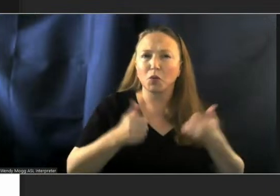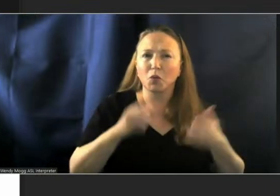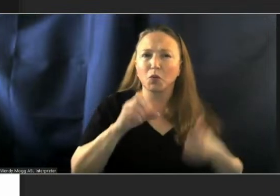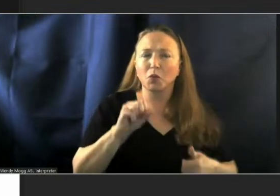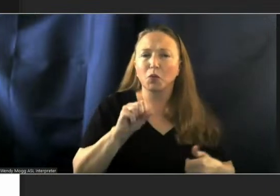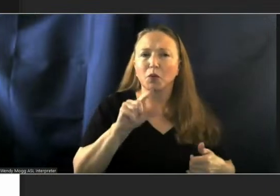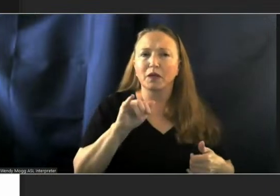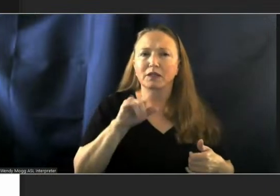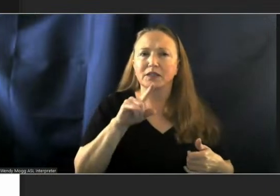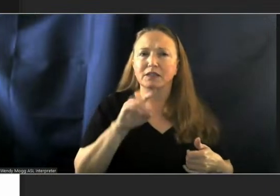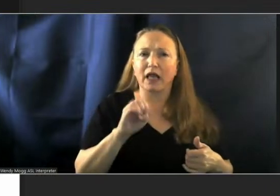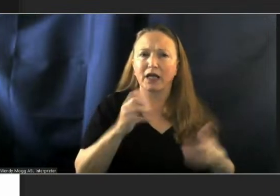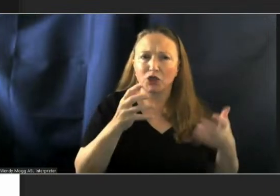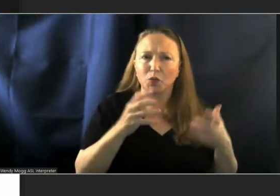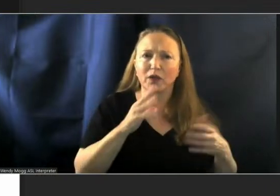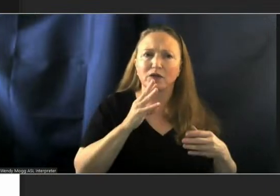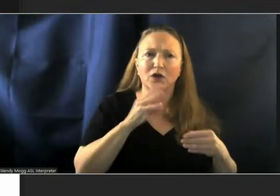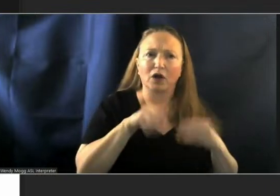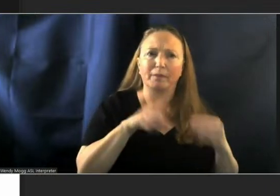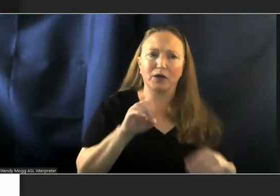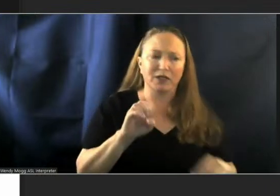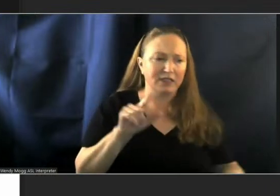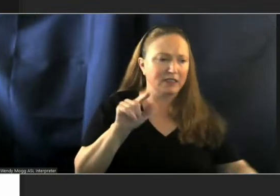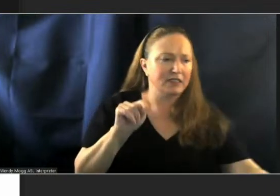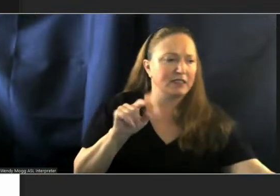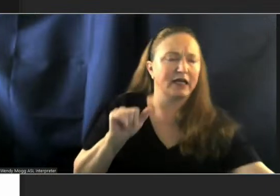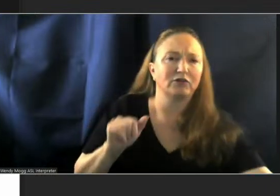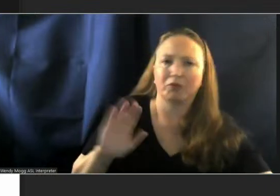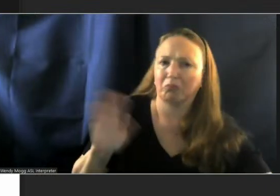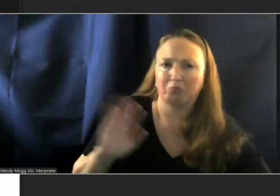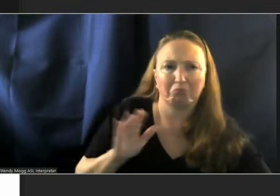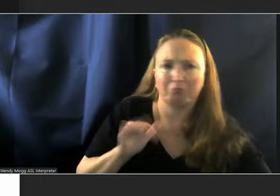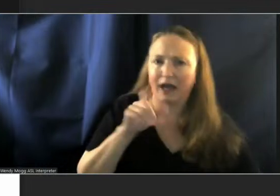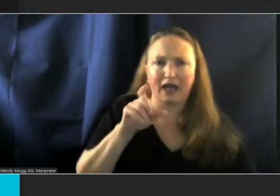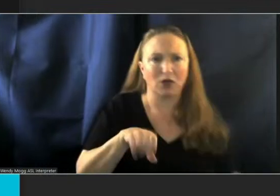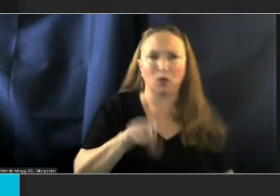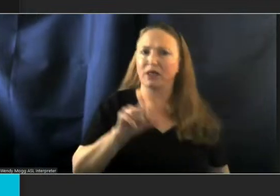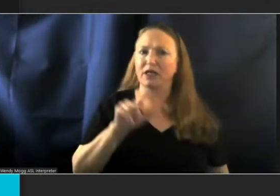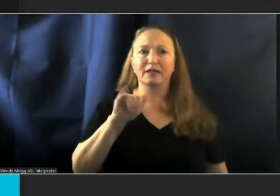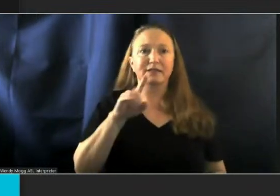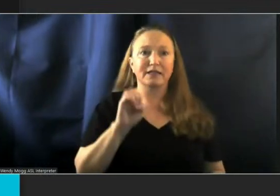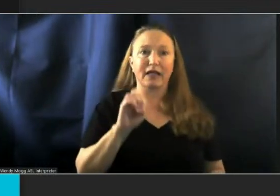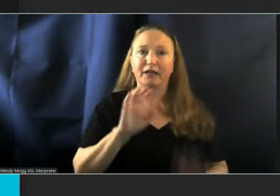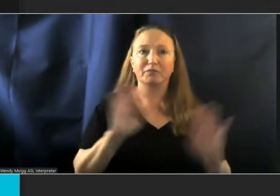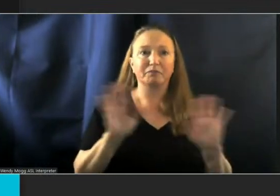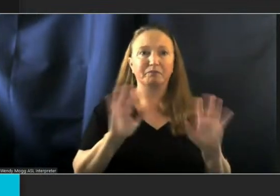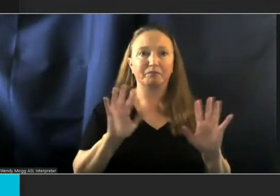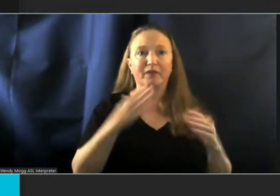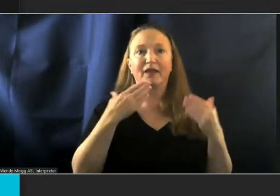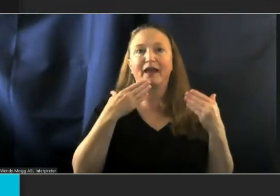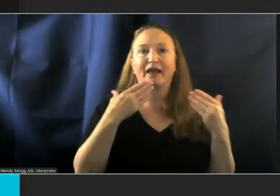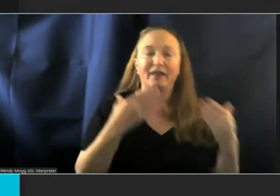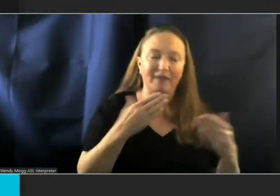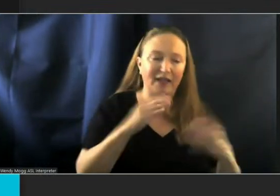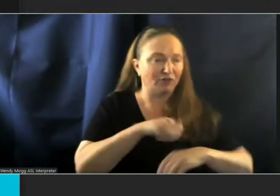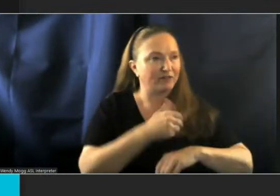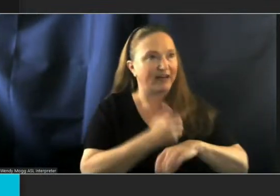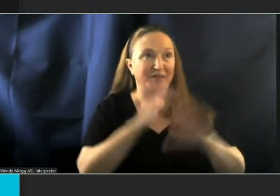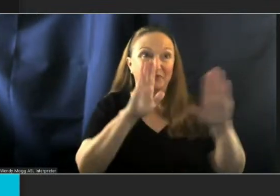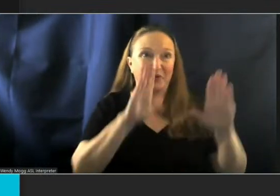We don't have anything that's... I think I can just speak to it. Thanks Okay. for setting it up, Kirk, with your great slides, and